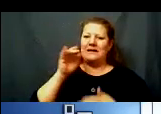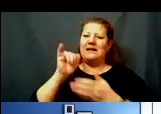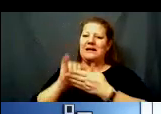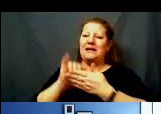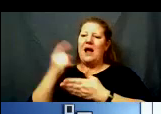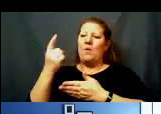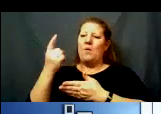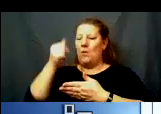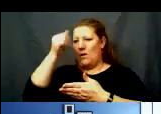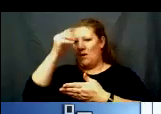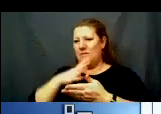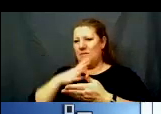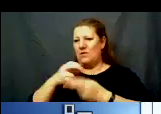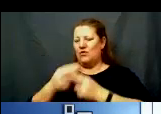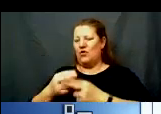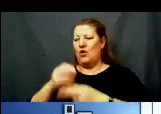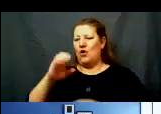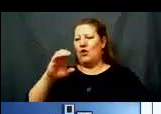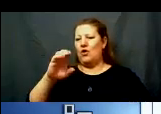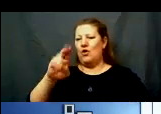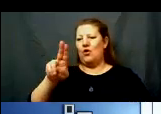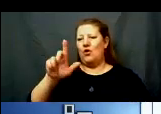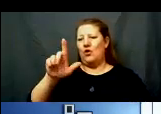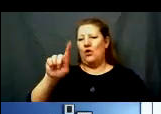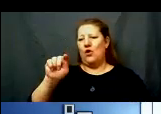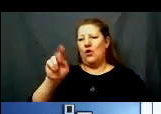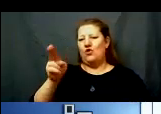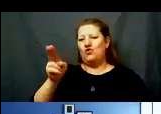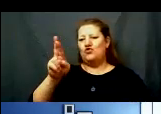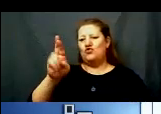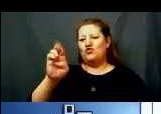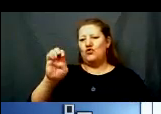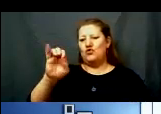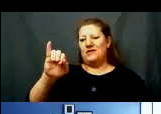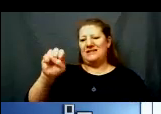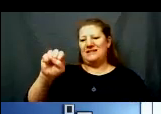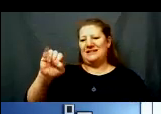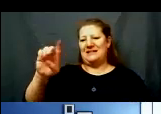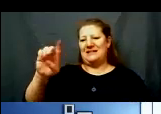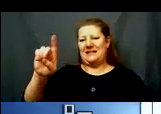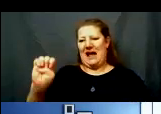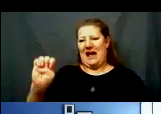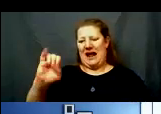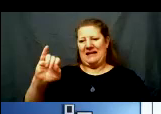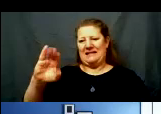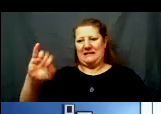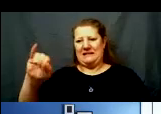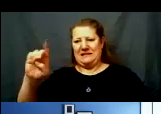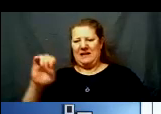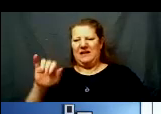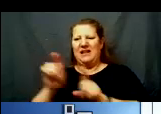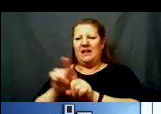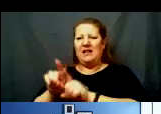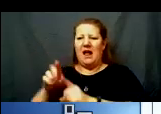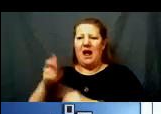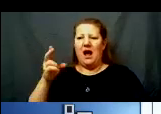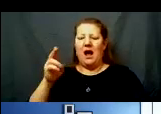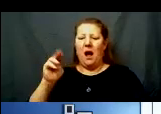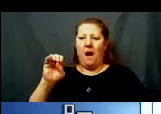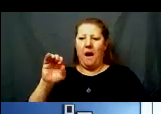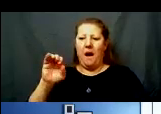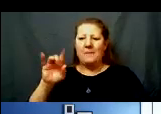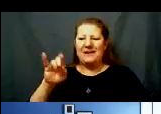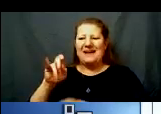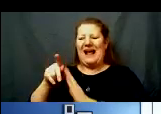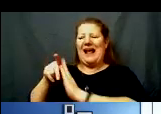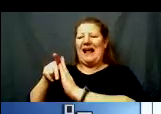calls culturicide, killing the culture by drilling into them the values and the cultural frameworks of Western